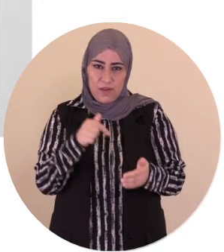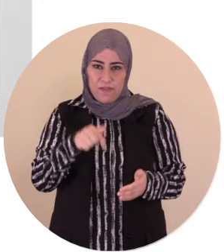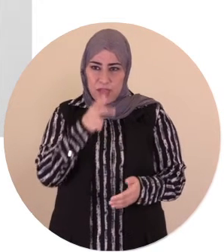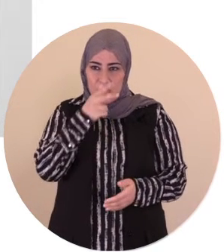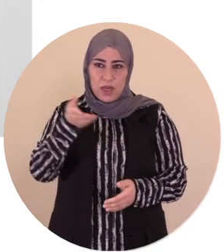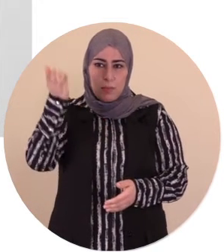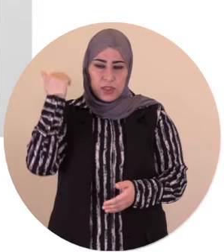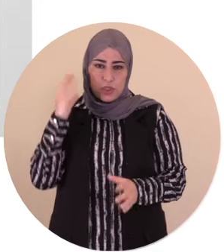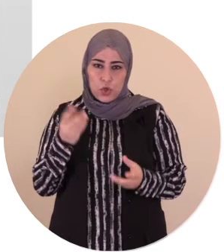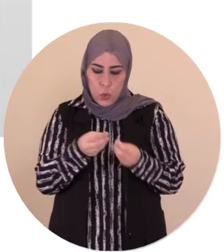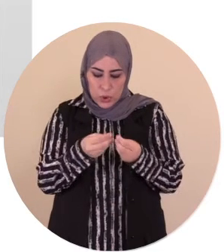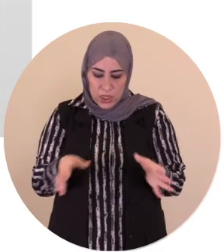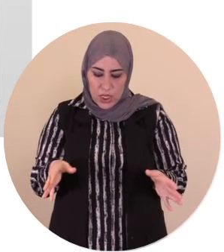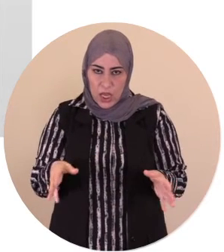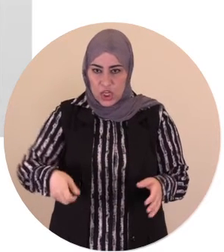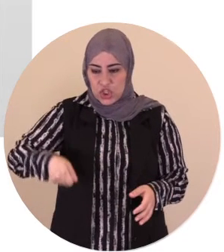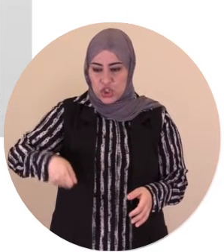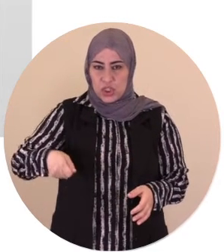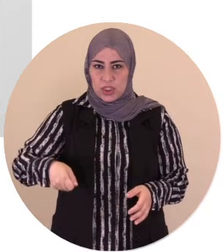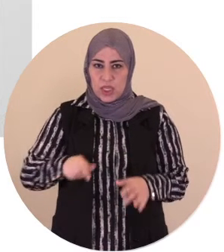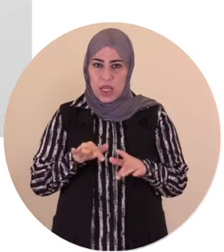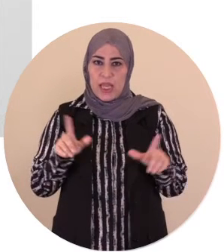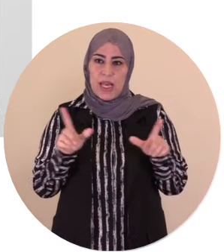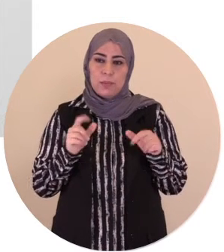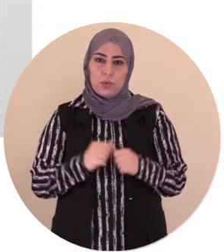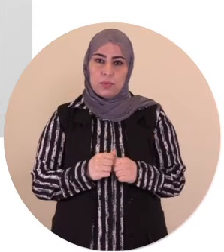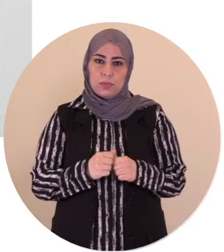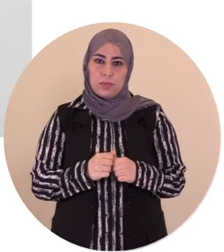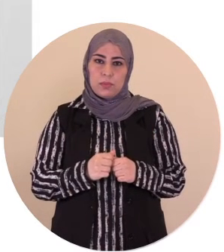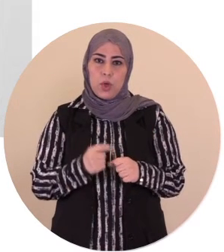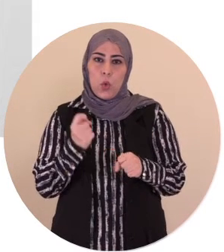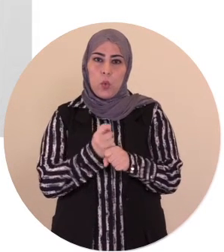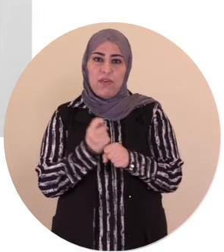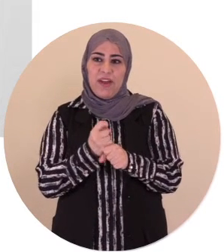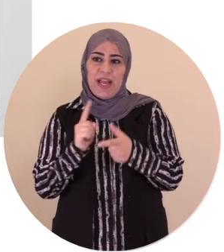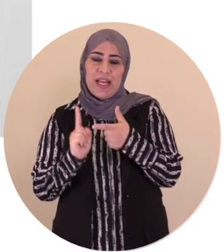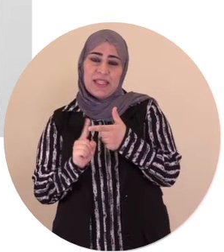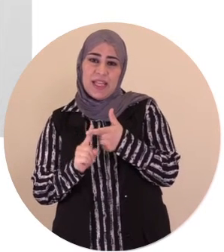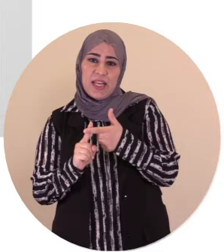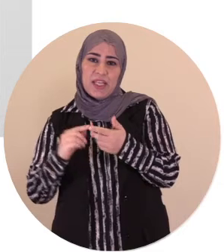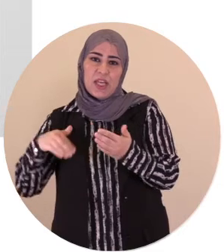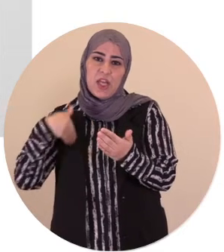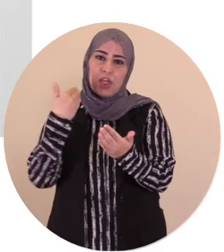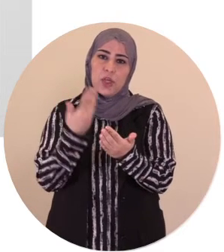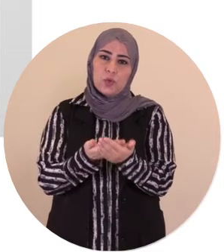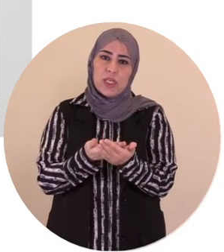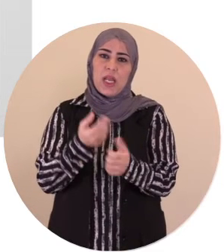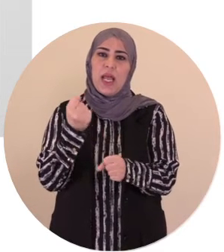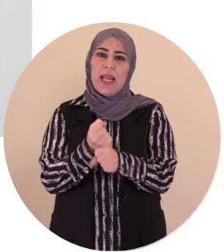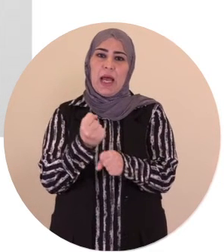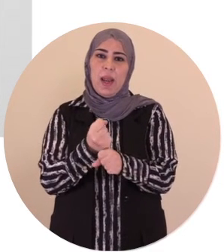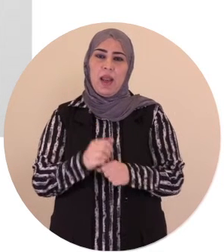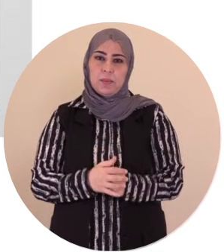now. I'm going to combine these two sentences to talk about the past using the past perfect to show you what